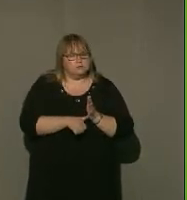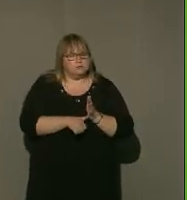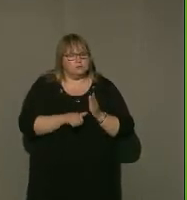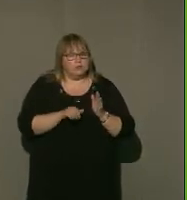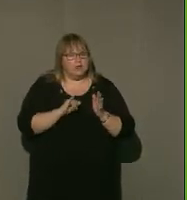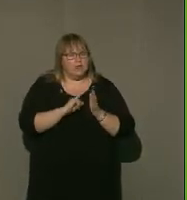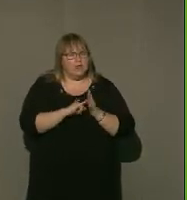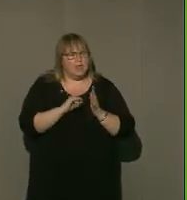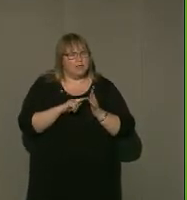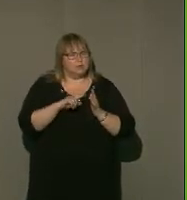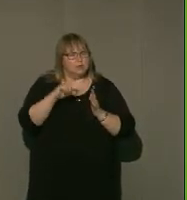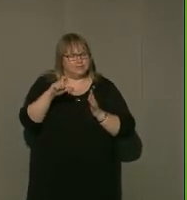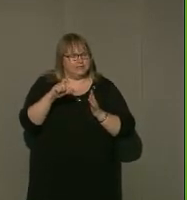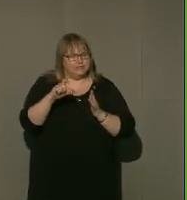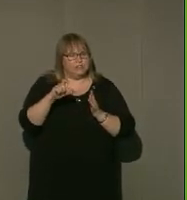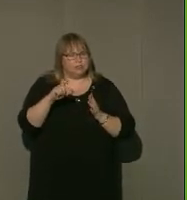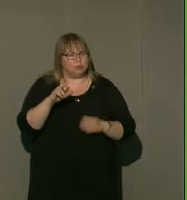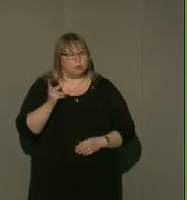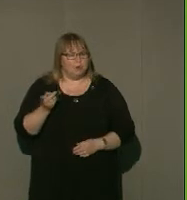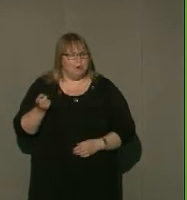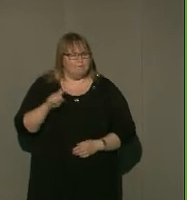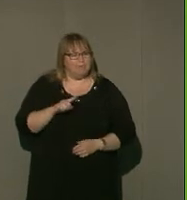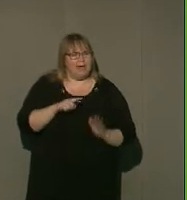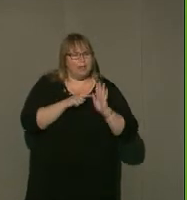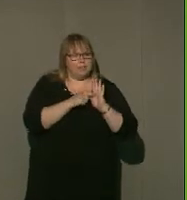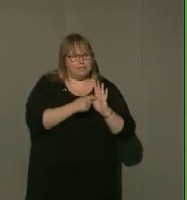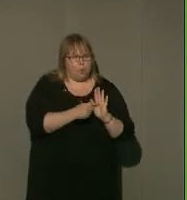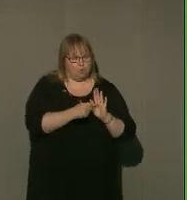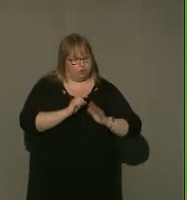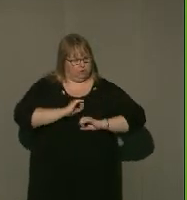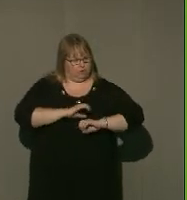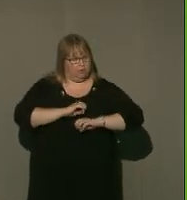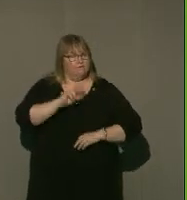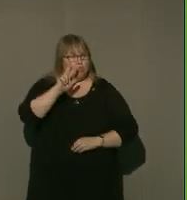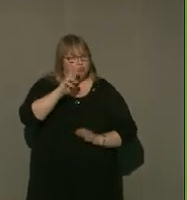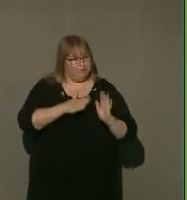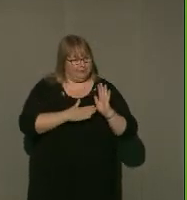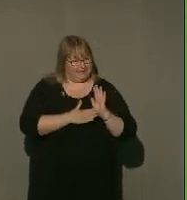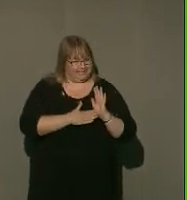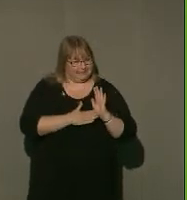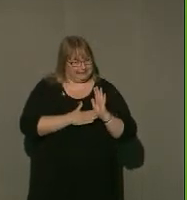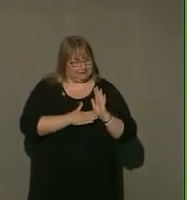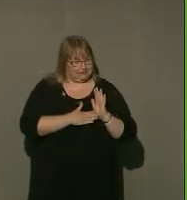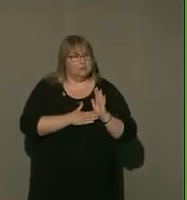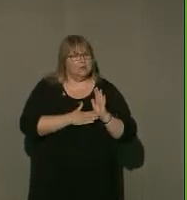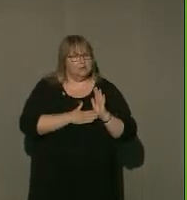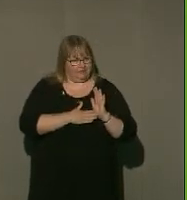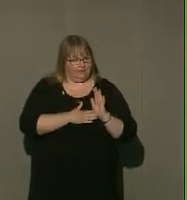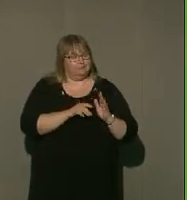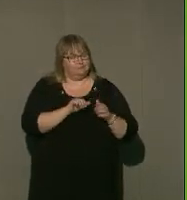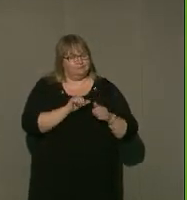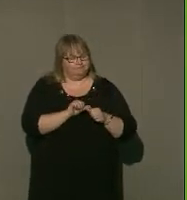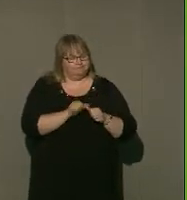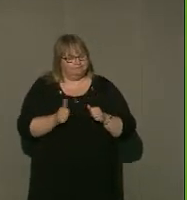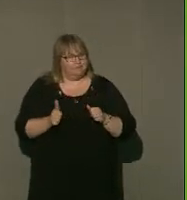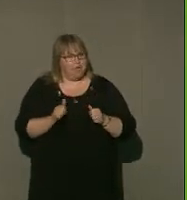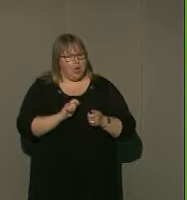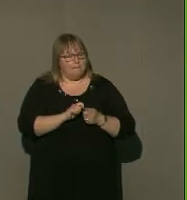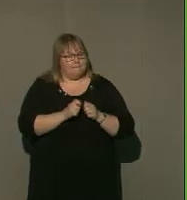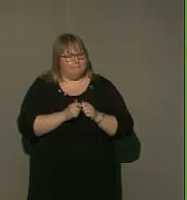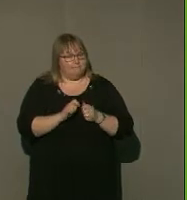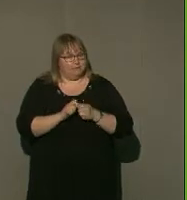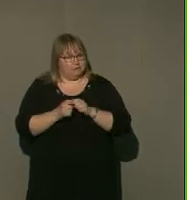to reintroduce the motion for up to 3 minutes, and then we will move on to the amendments. And we have an